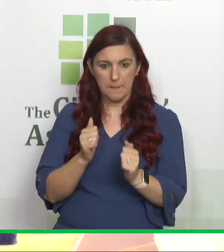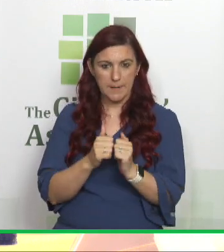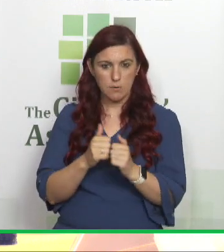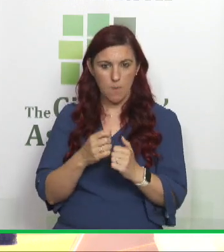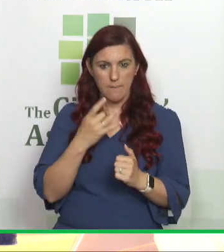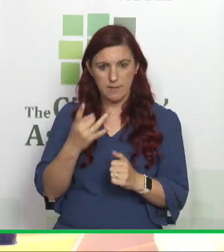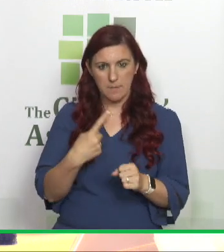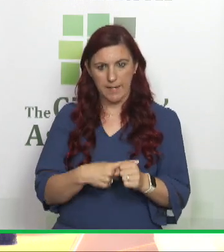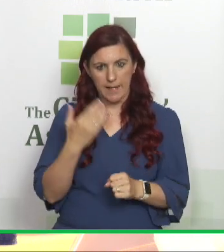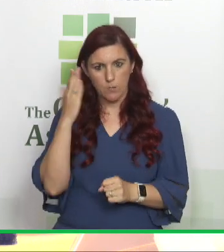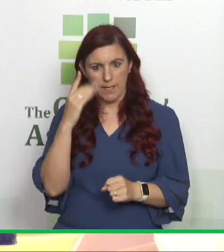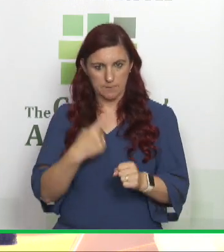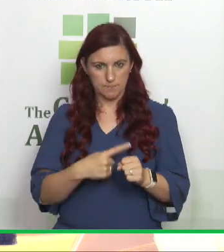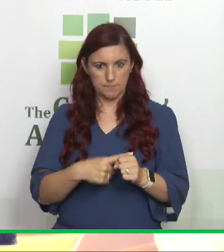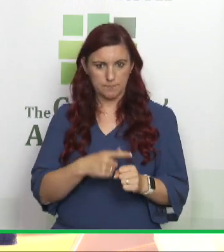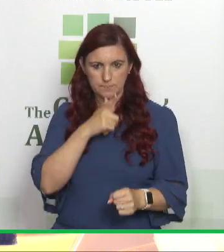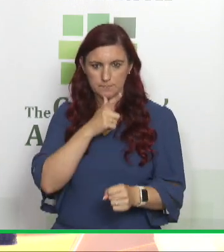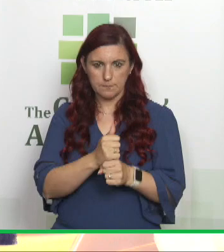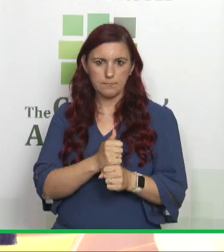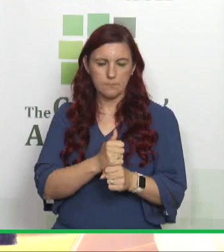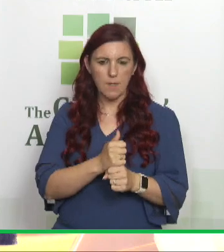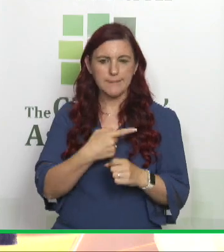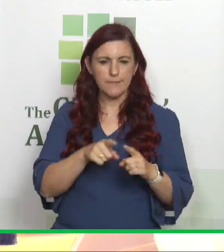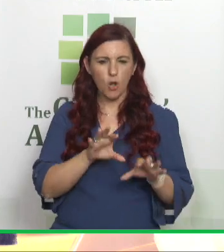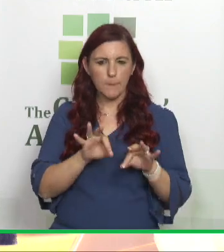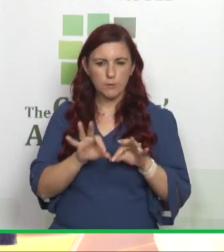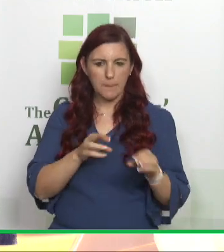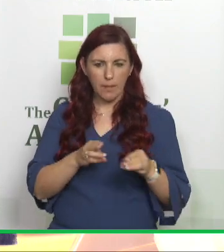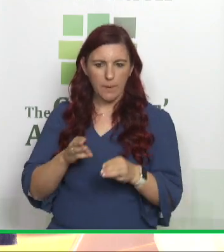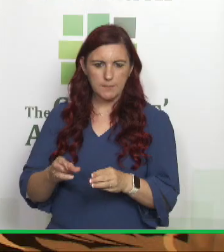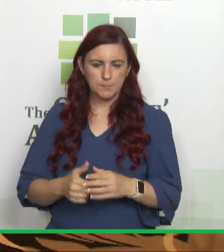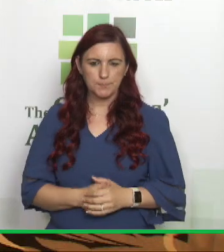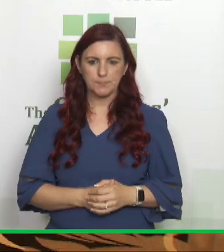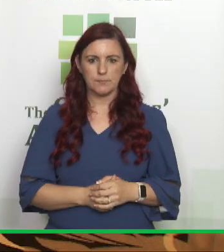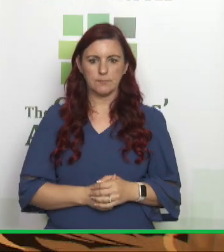to us again, please, just in the context of alternative pathways. Thank you, Justin.